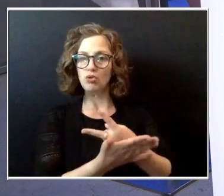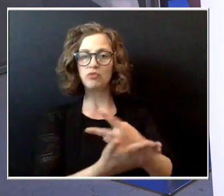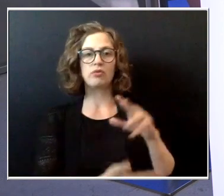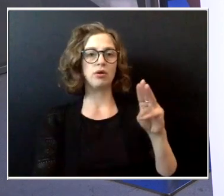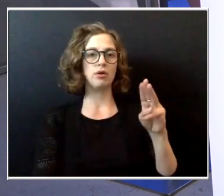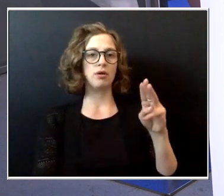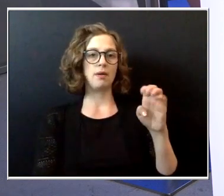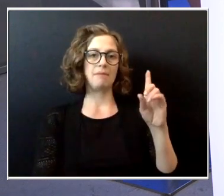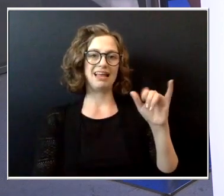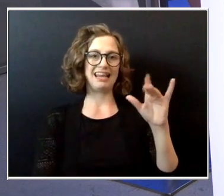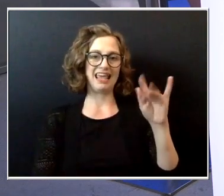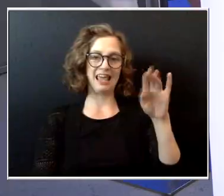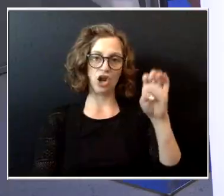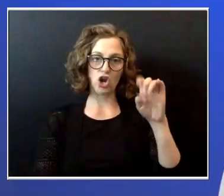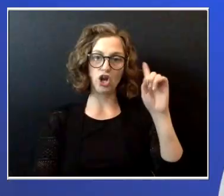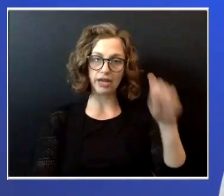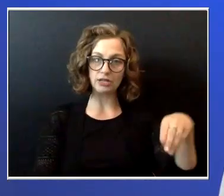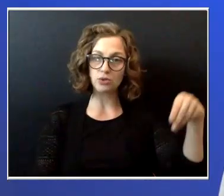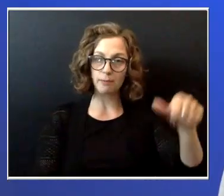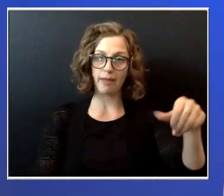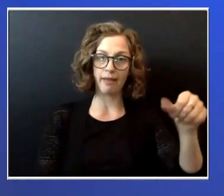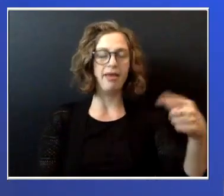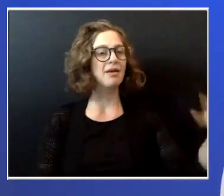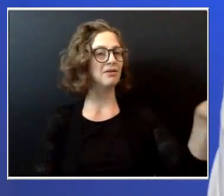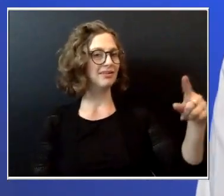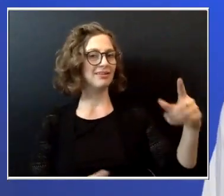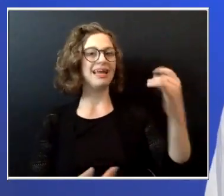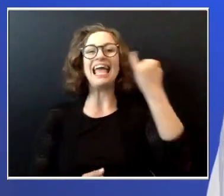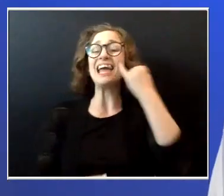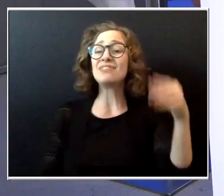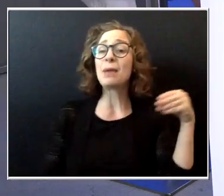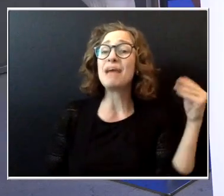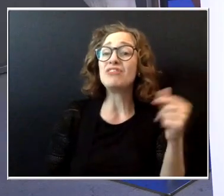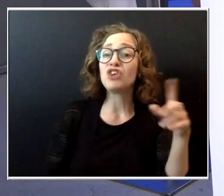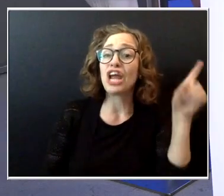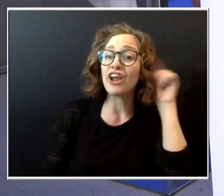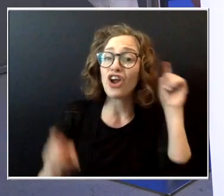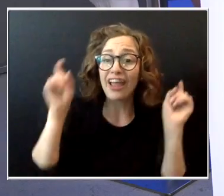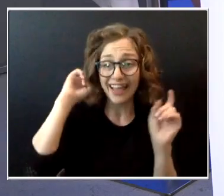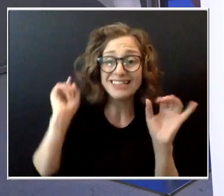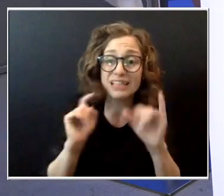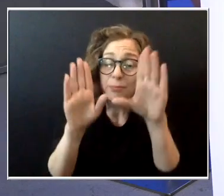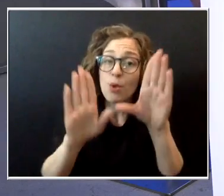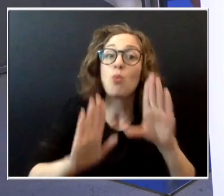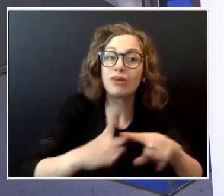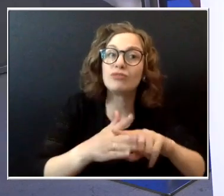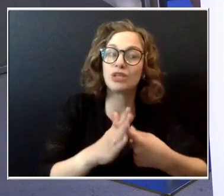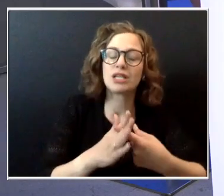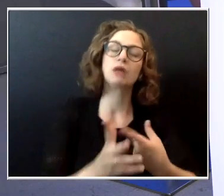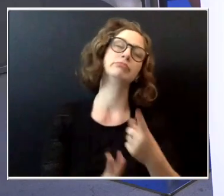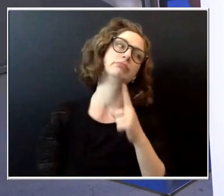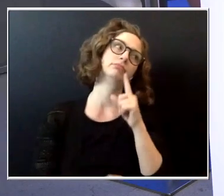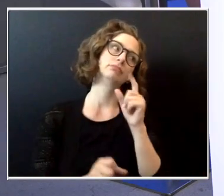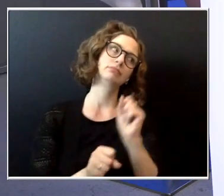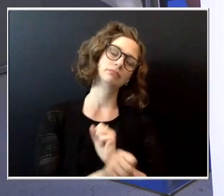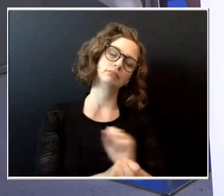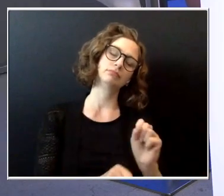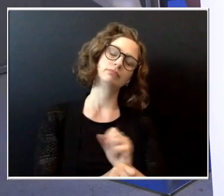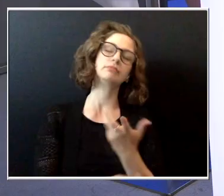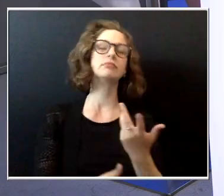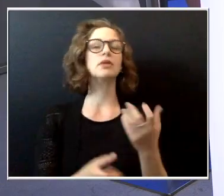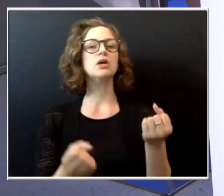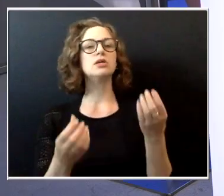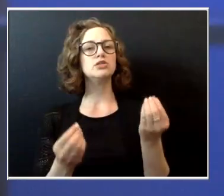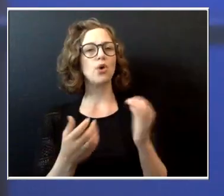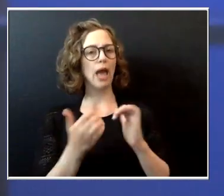too. If they'd pay for hearing aids, that would be a great start. Yeah, it sure would. All right, so now what can we do to help prevent tinnitus in the first place, guys?